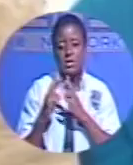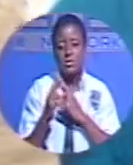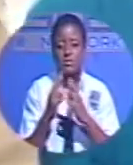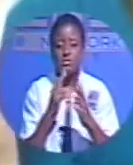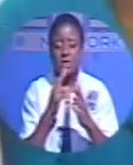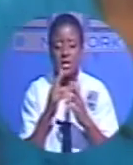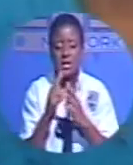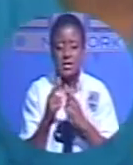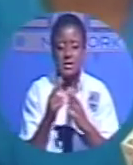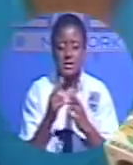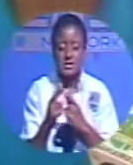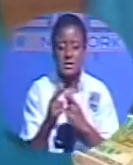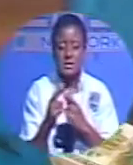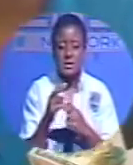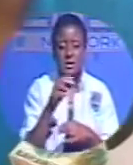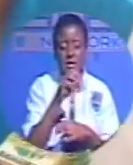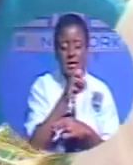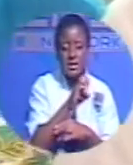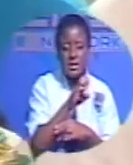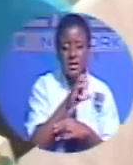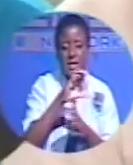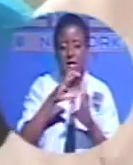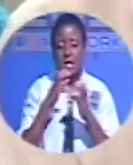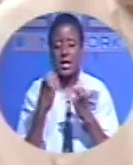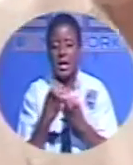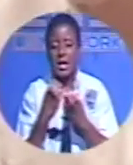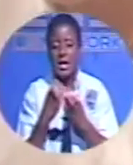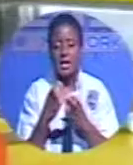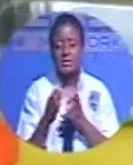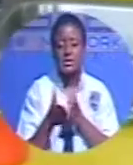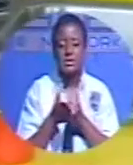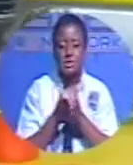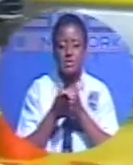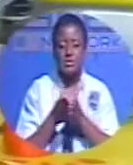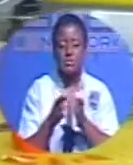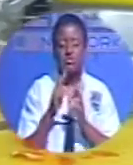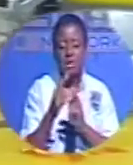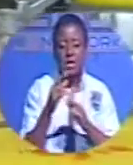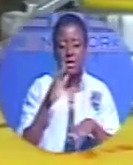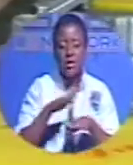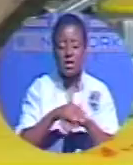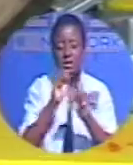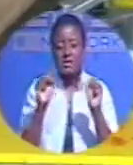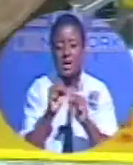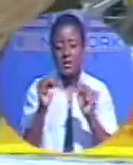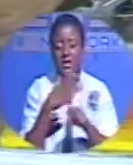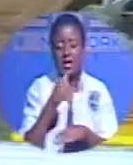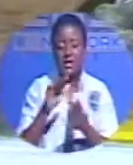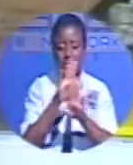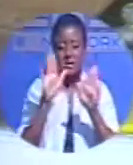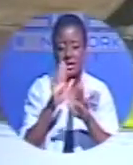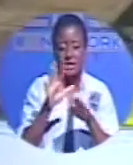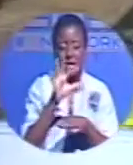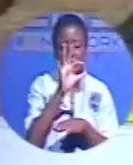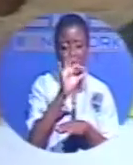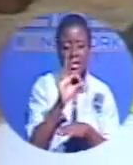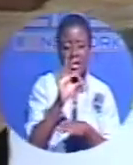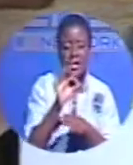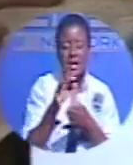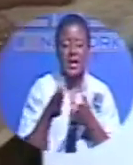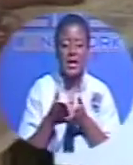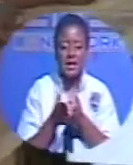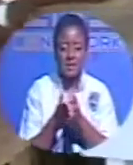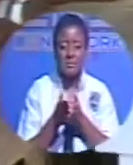sculling an E-Class regatta this coming Saturday and Sunday in Montague Bay. In all, there will be 9 E-Class boats,